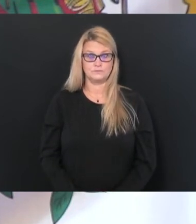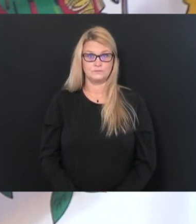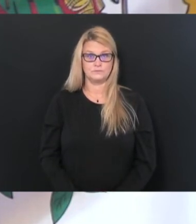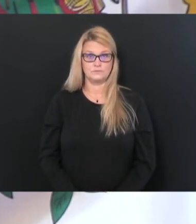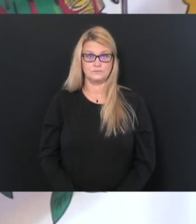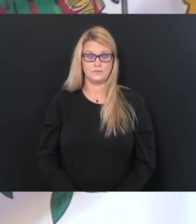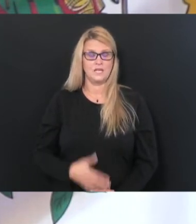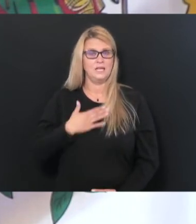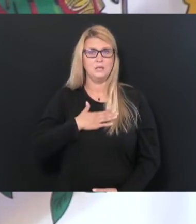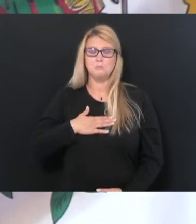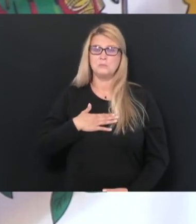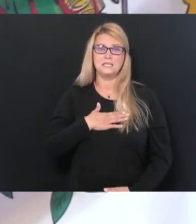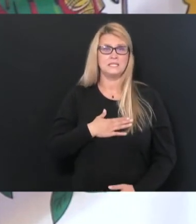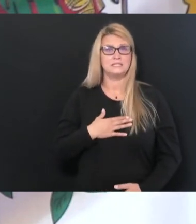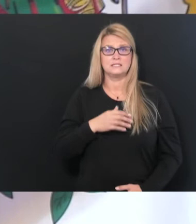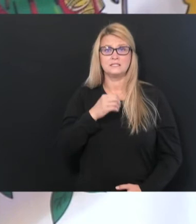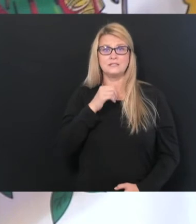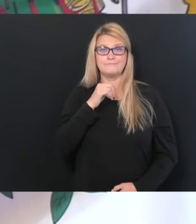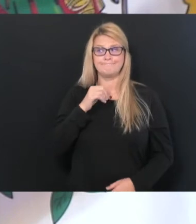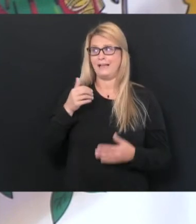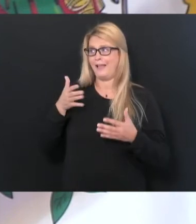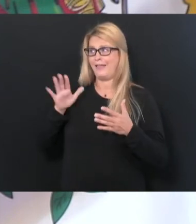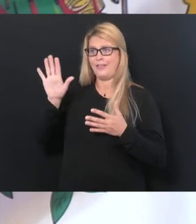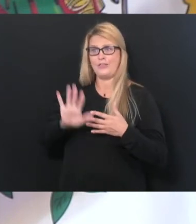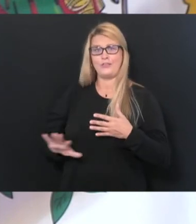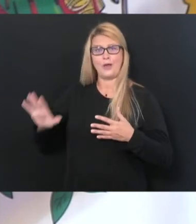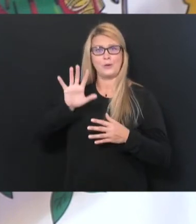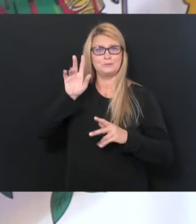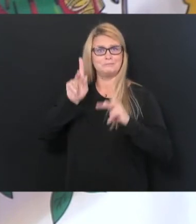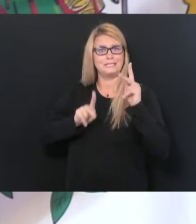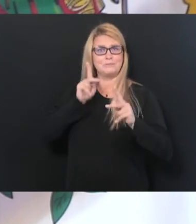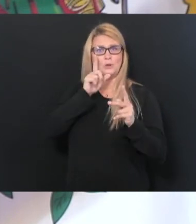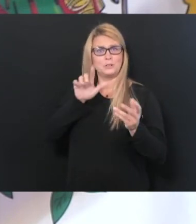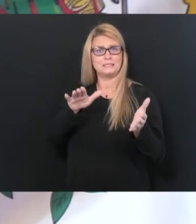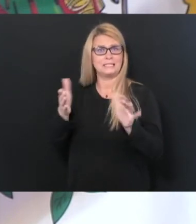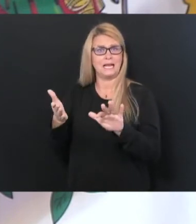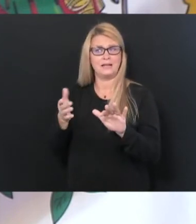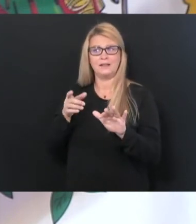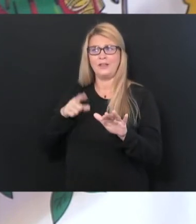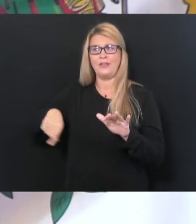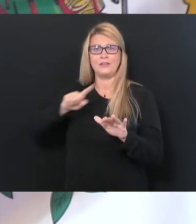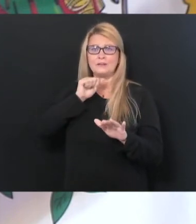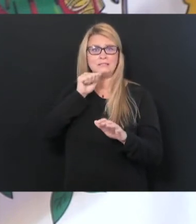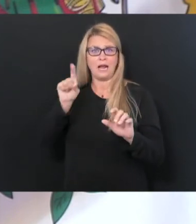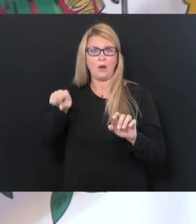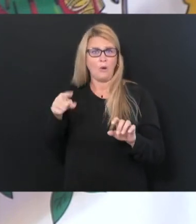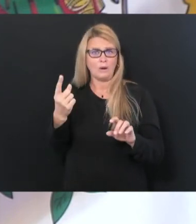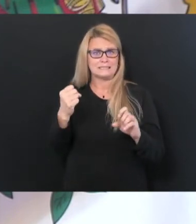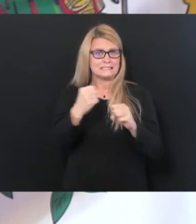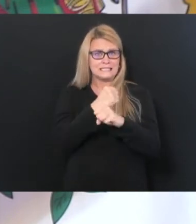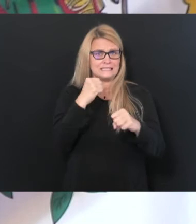Please don't let them become a number. Please don't let them become a statistic, West